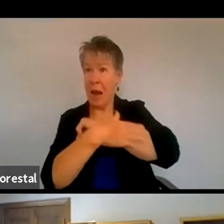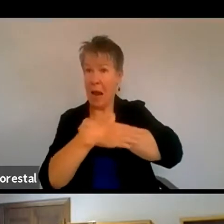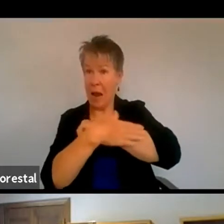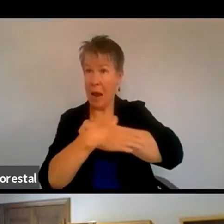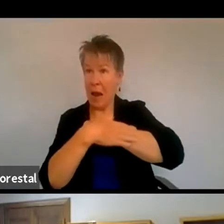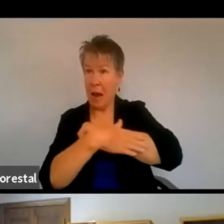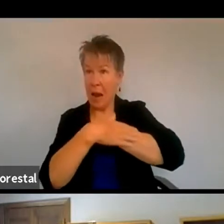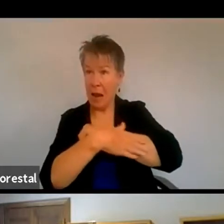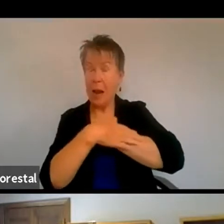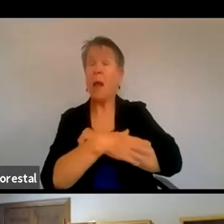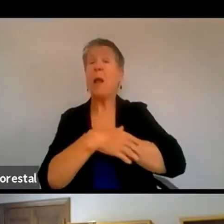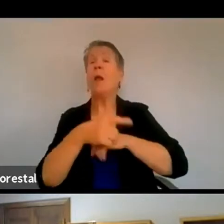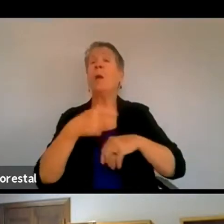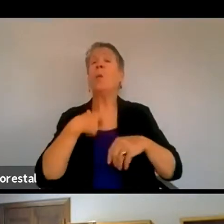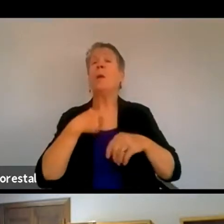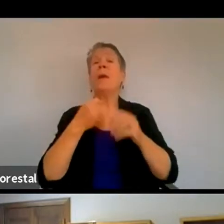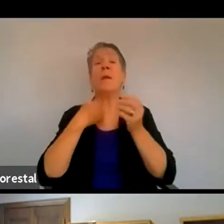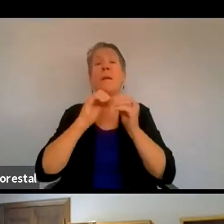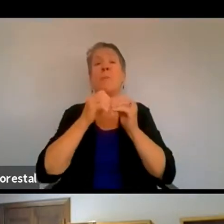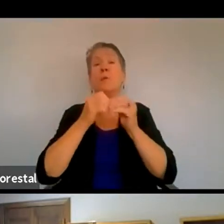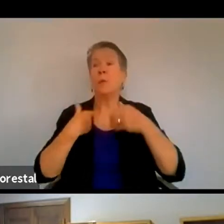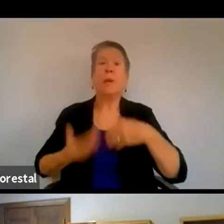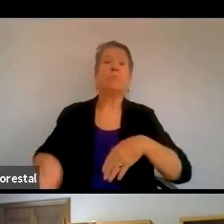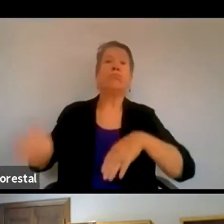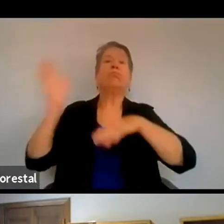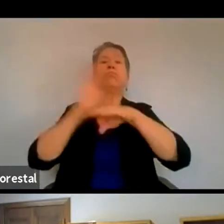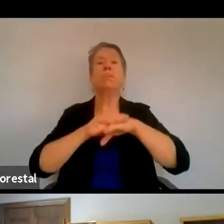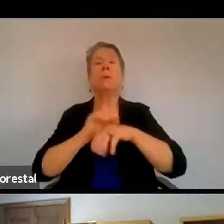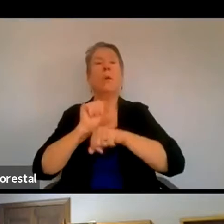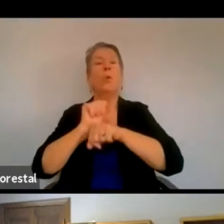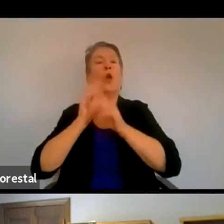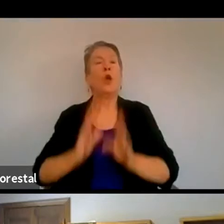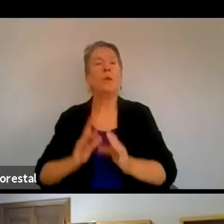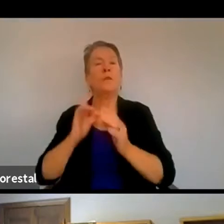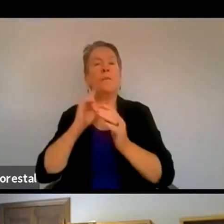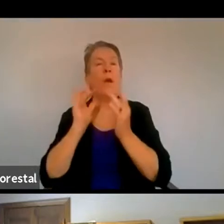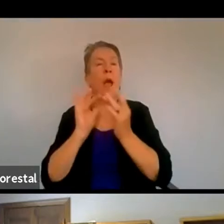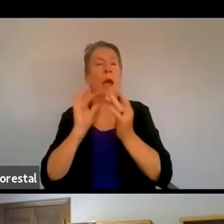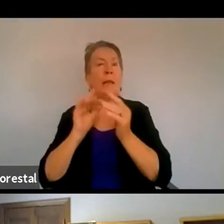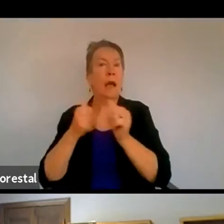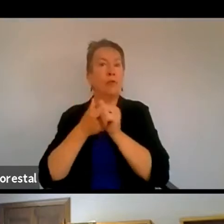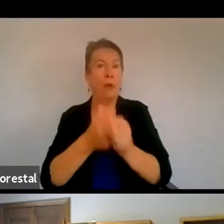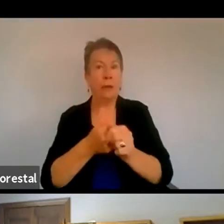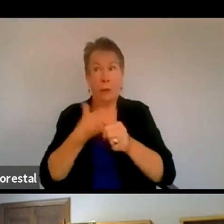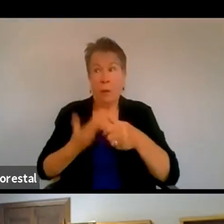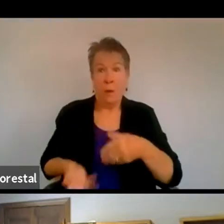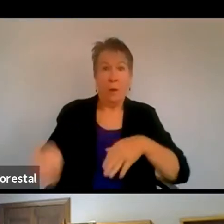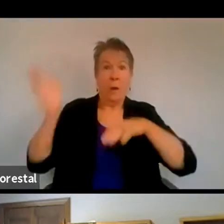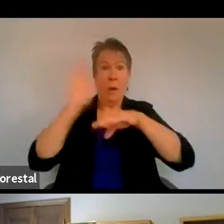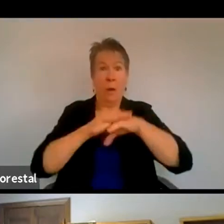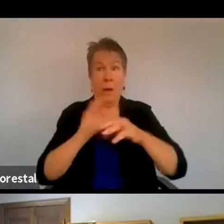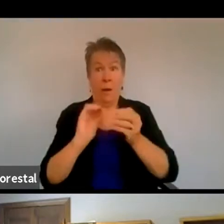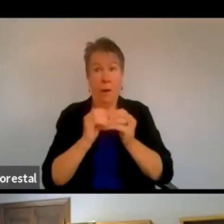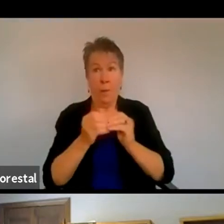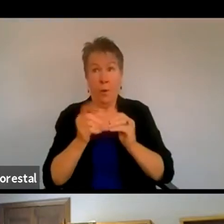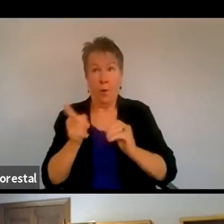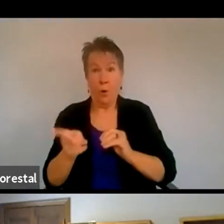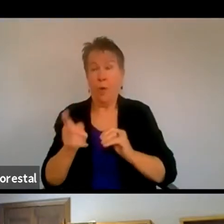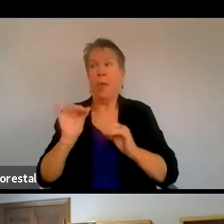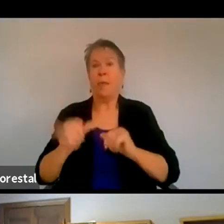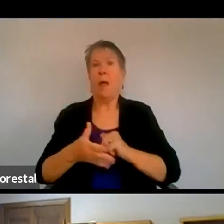hotspots. The problem, that's the good news. The more challenging news is